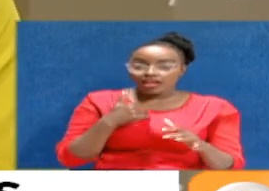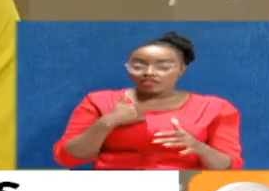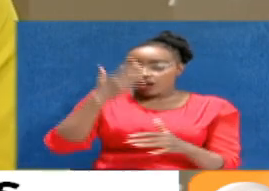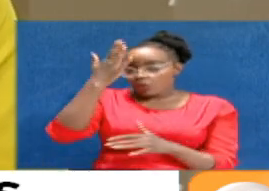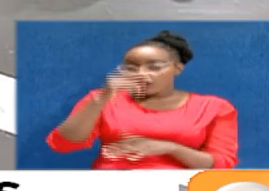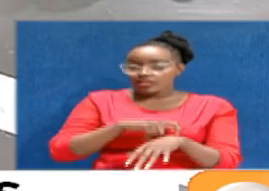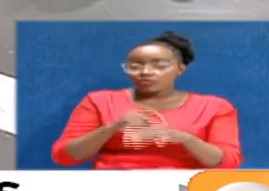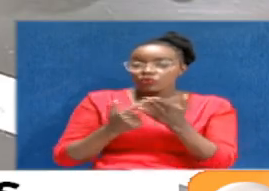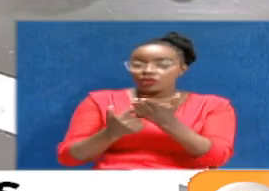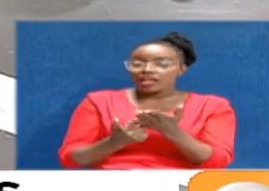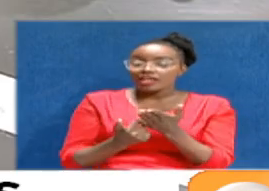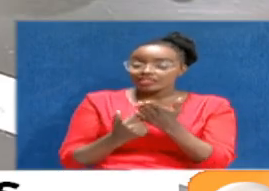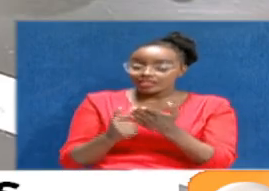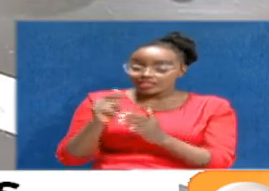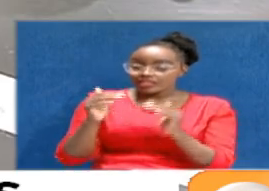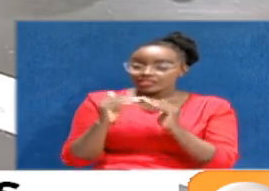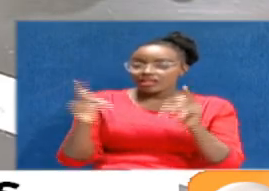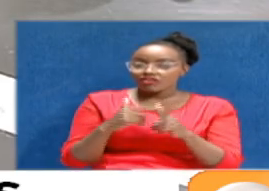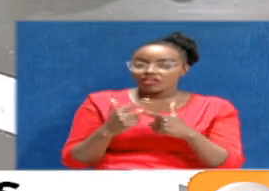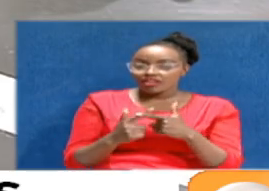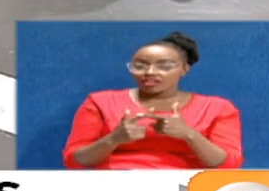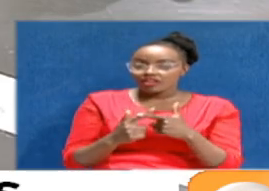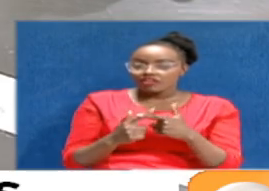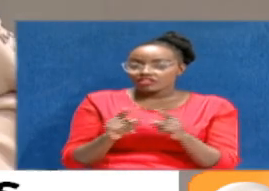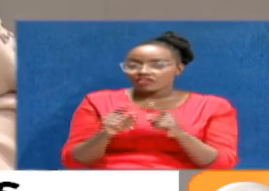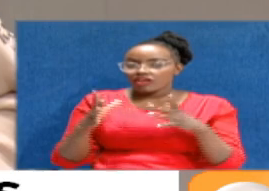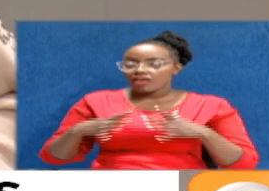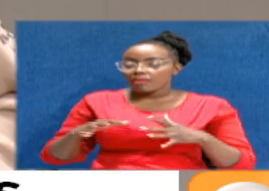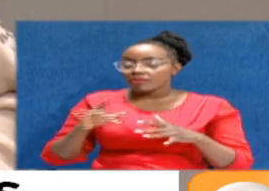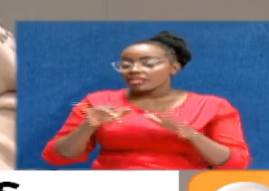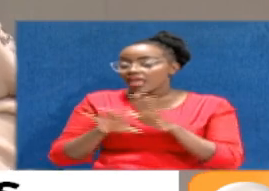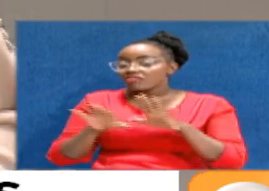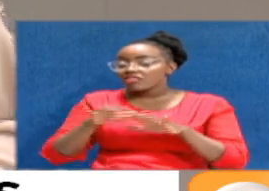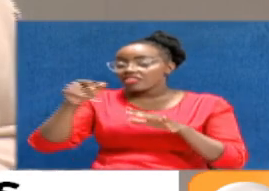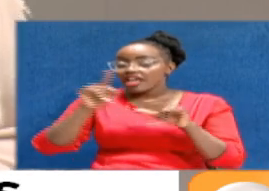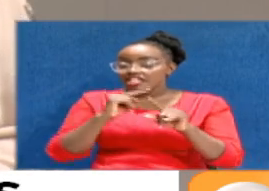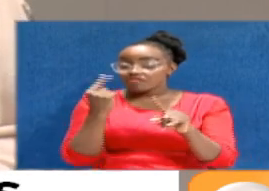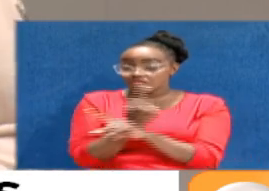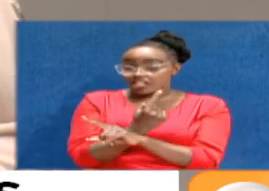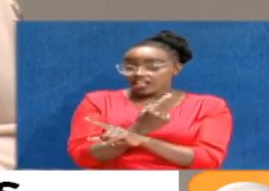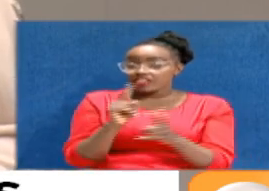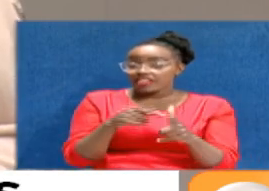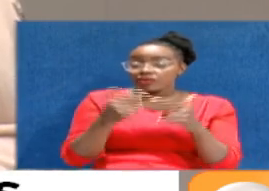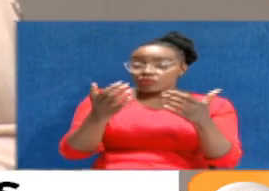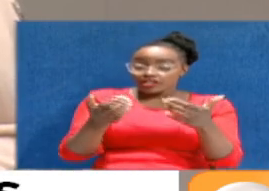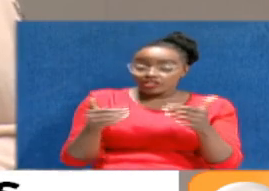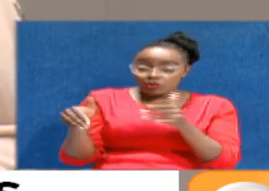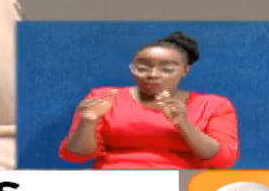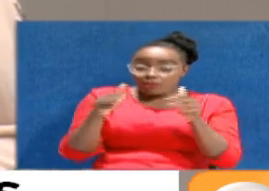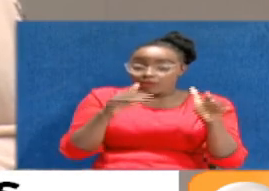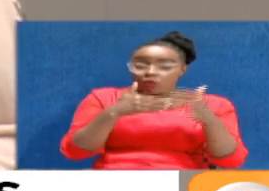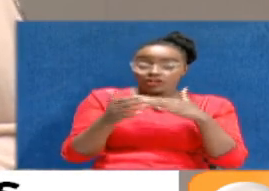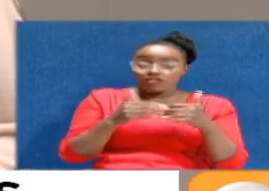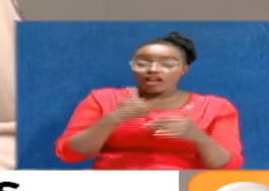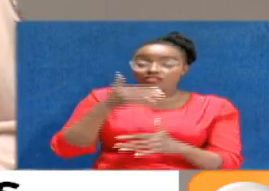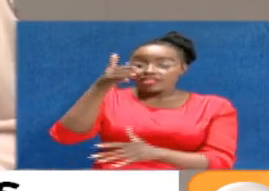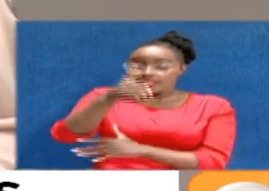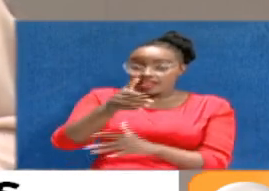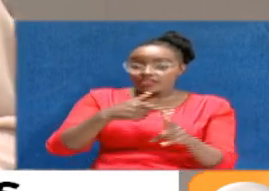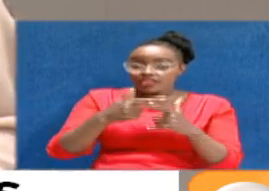When these are discussed, I think, in that level, for ground, what is happening in Mambo ni different. So there needs to be a way to make sure that what has been agreed at that